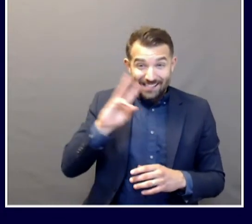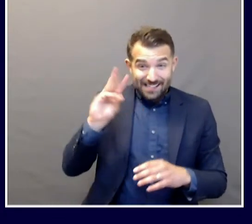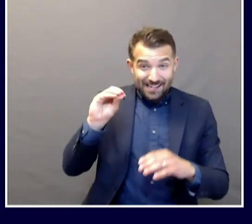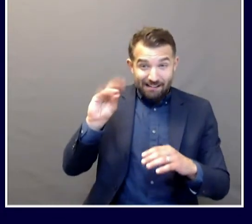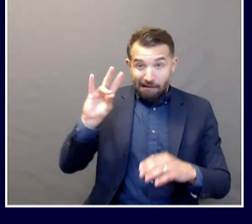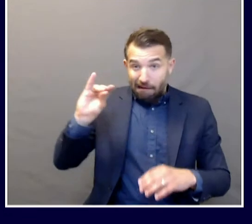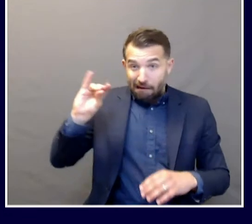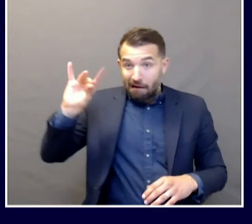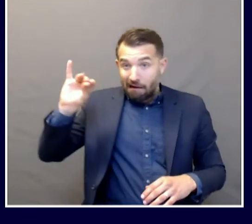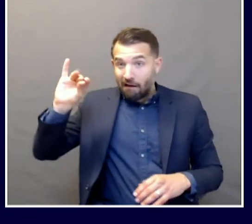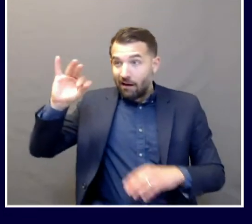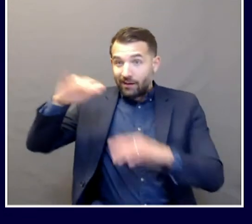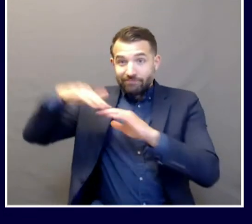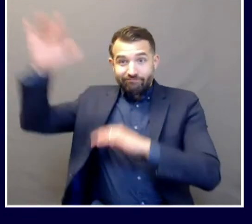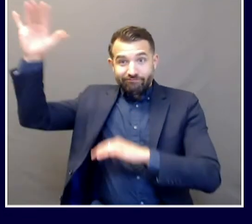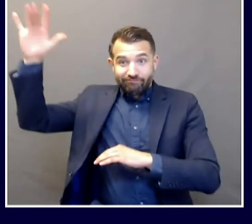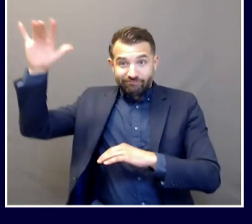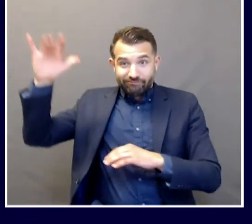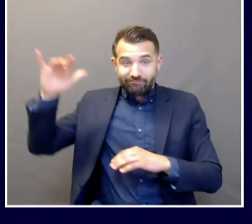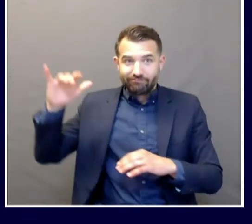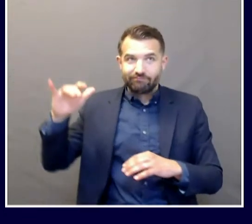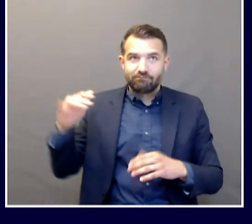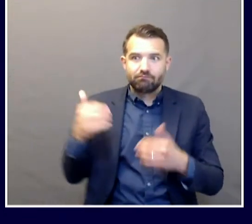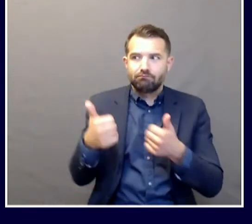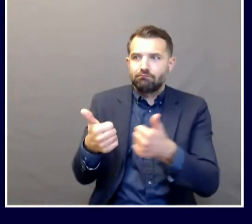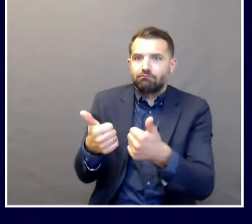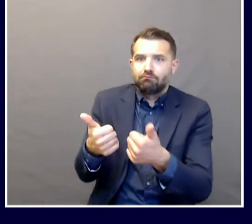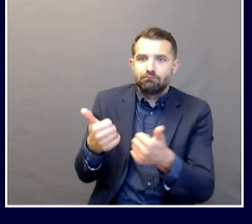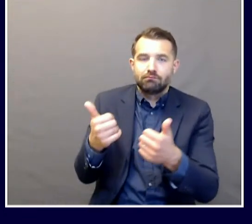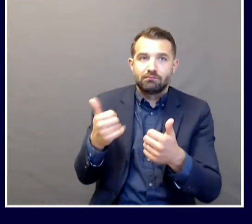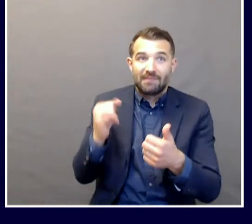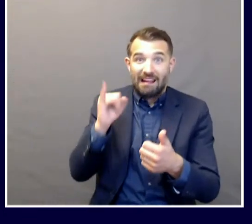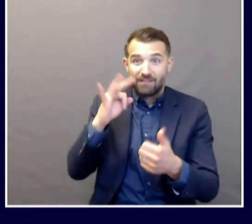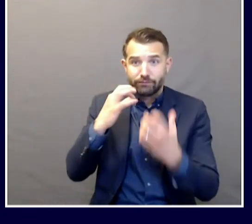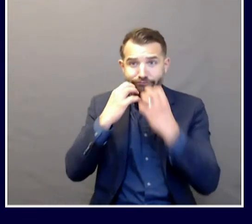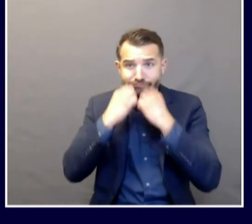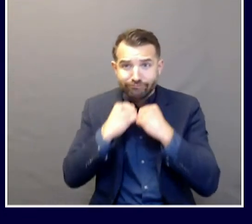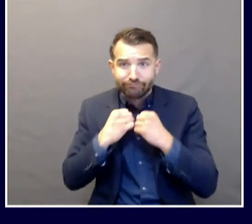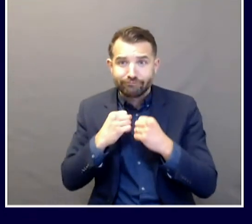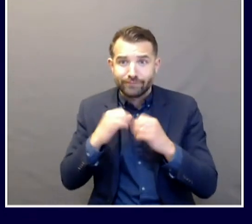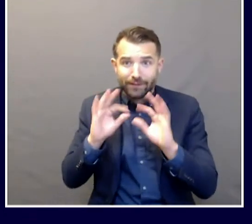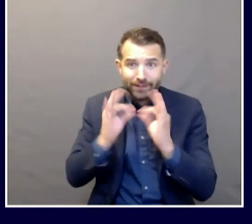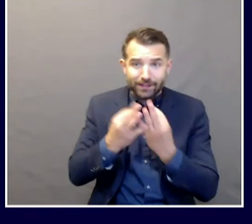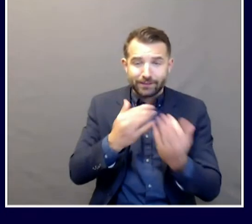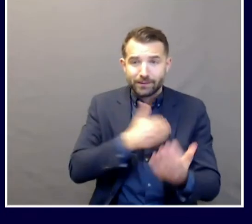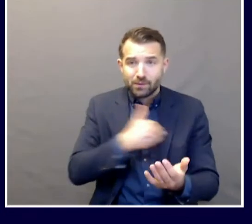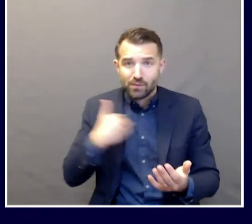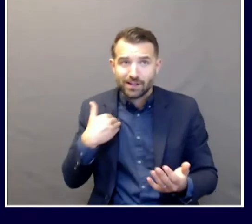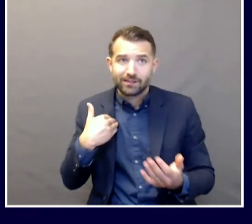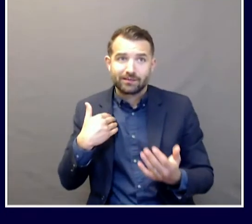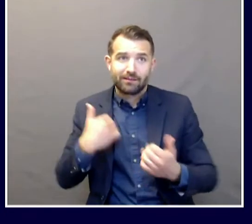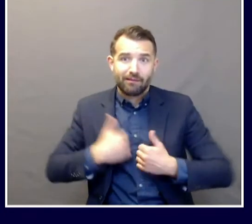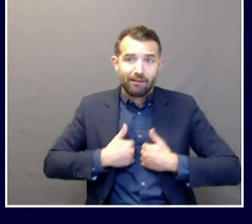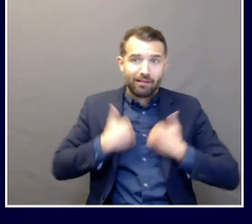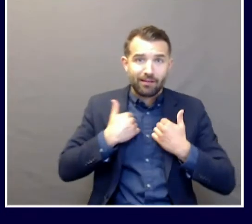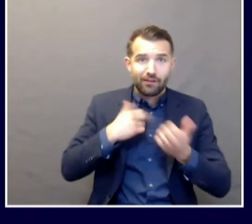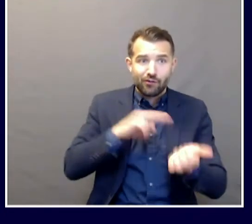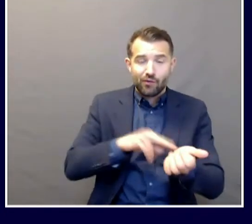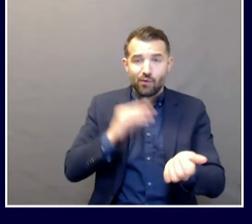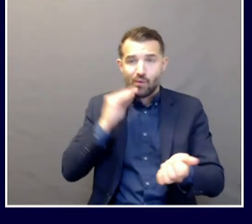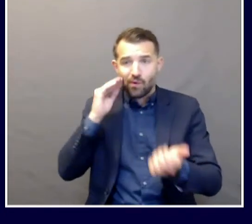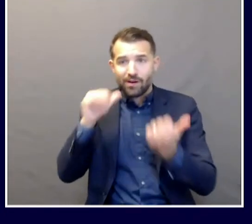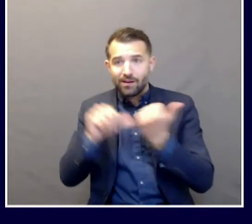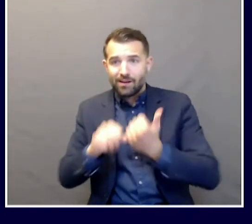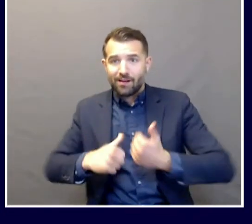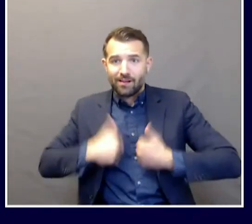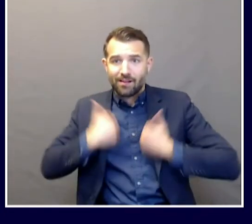over. Again, for those who have loved ones in long-term care facilities and you're worried about COVID, I hear where you're coming from. Working to